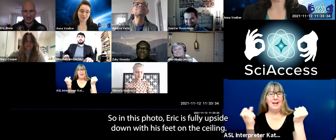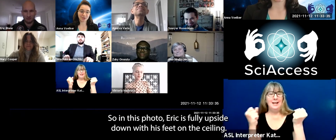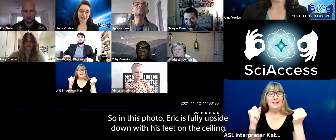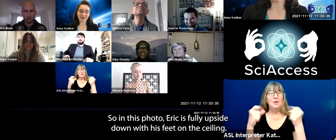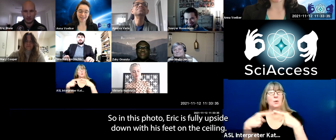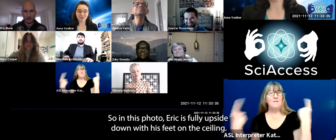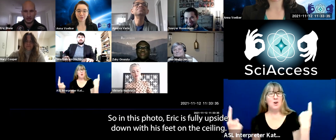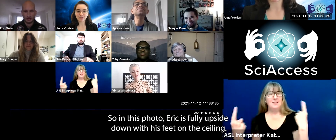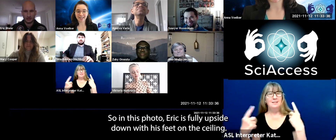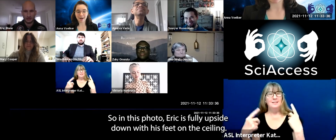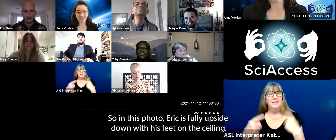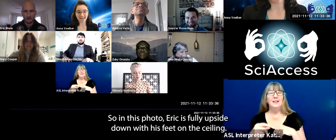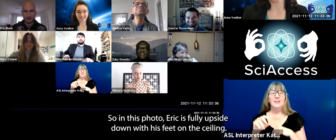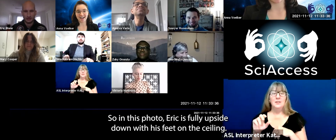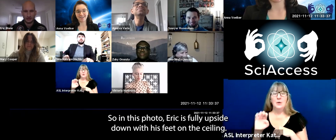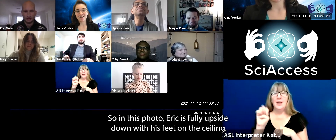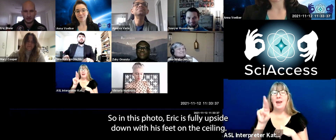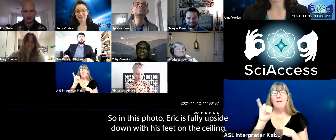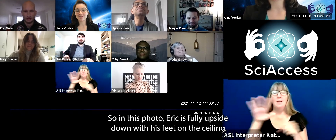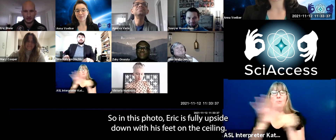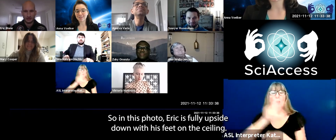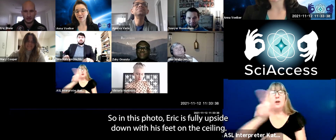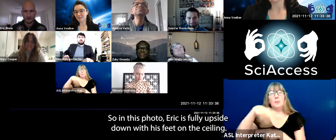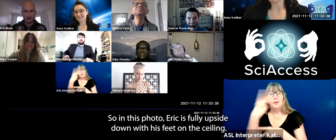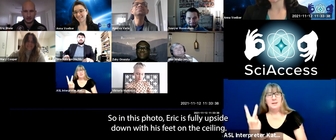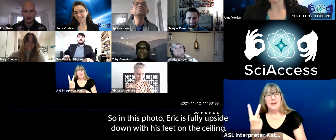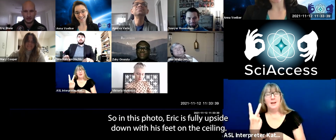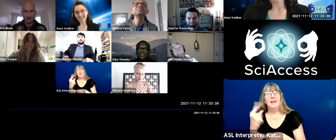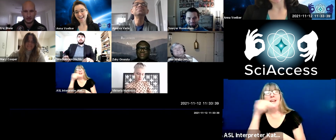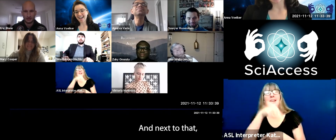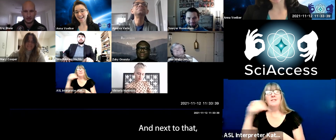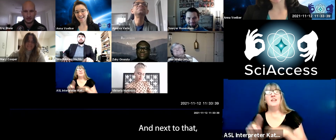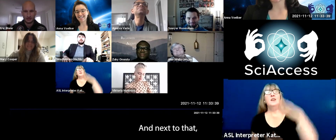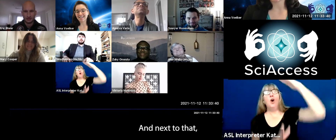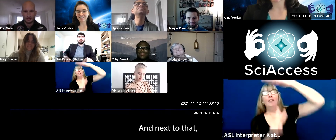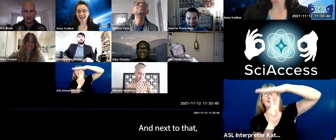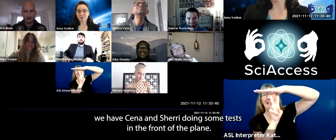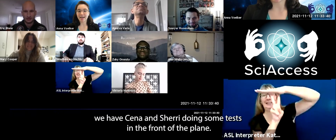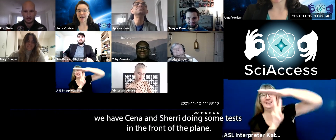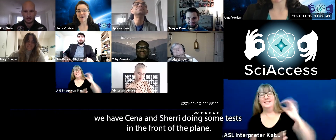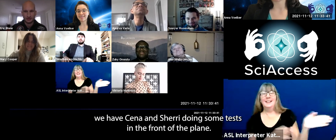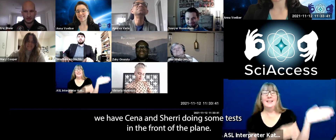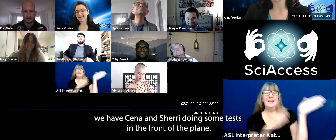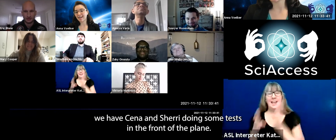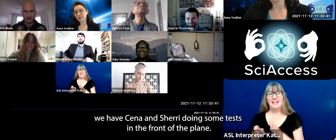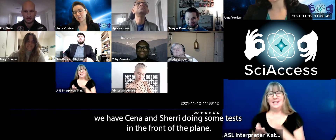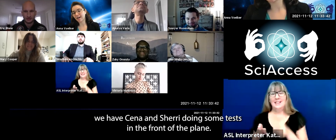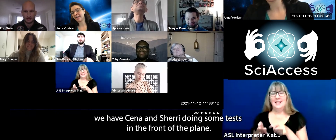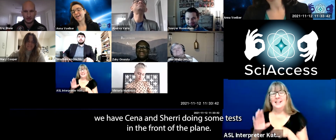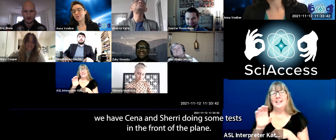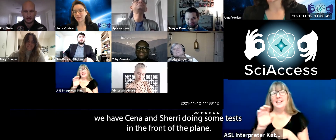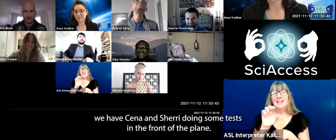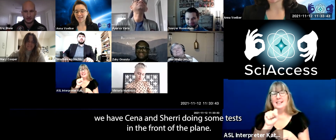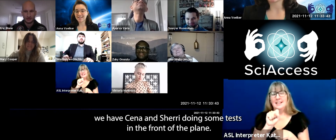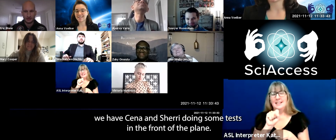this photo, Eric is fully upside down with his feet on the ceiling. And next to that, we have Sina and